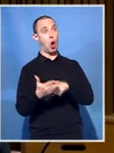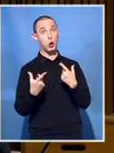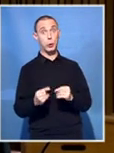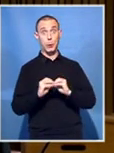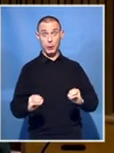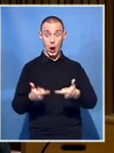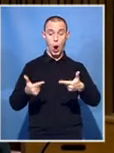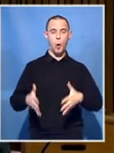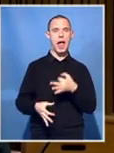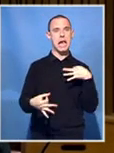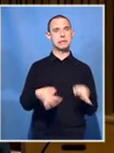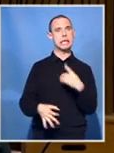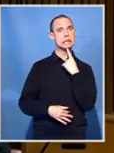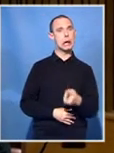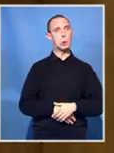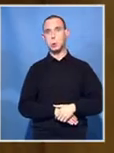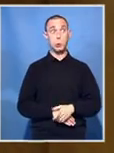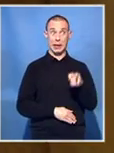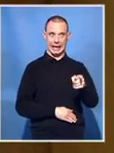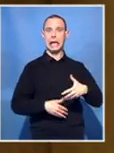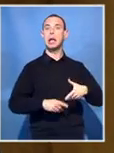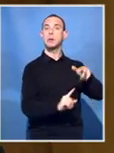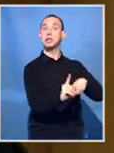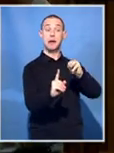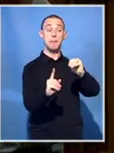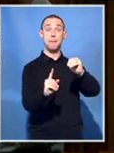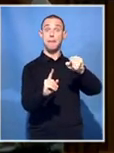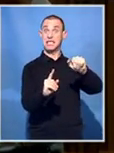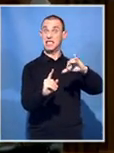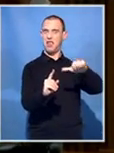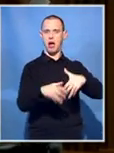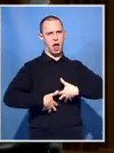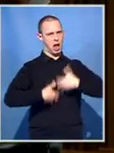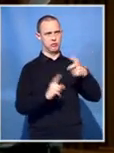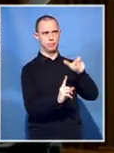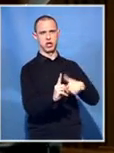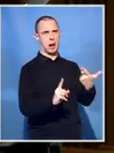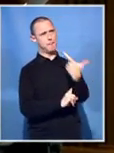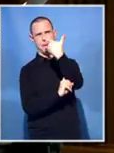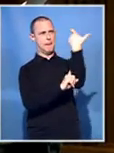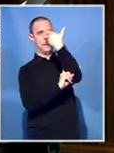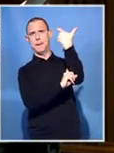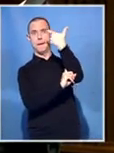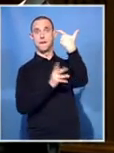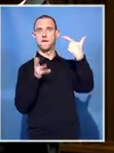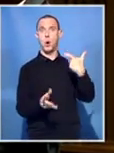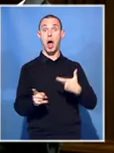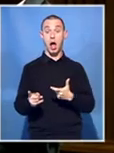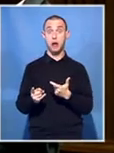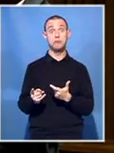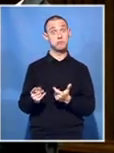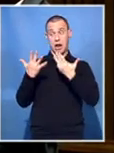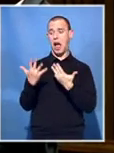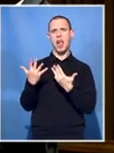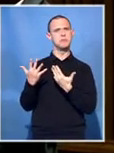his firearm and pointed it in his direction. The officers claim they didn't realize